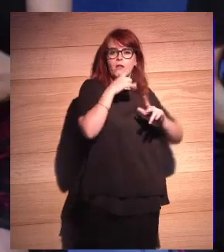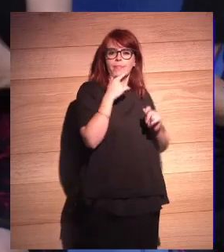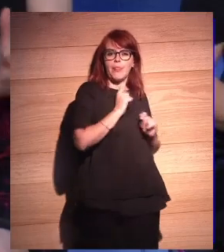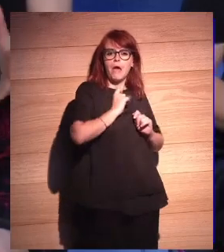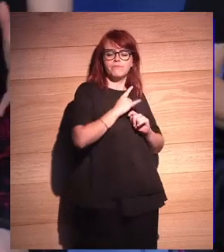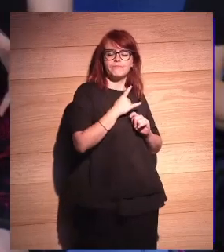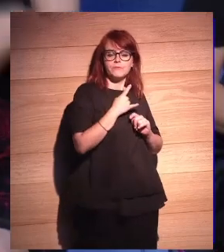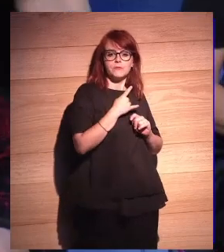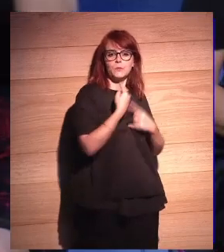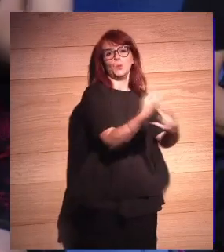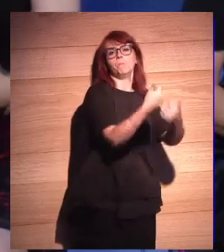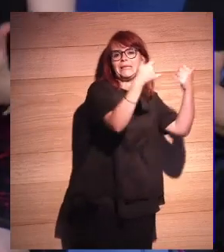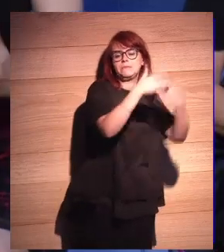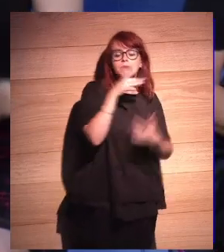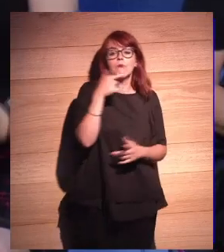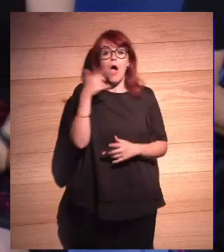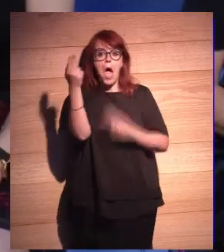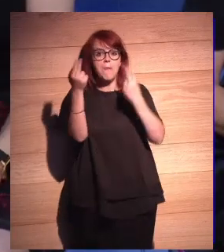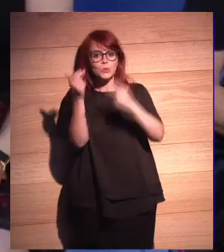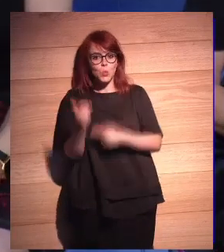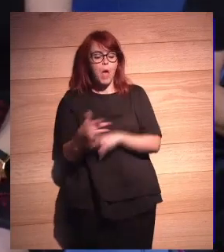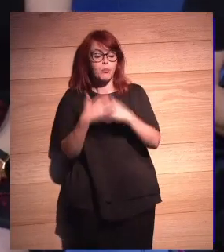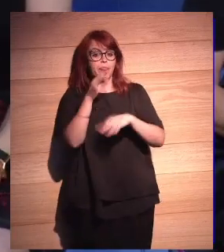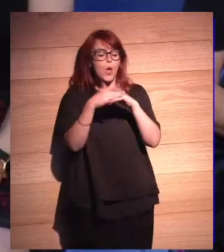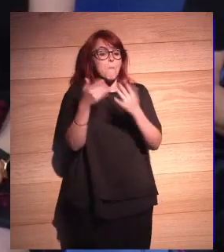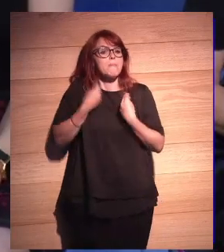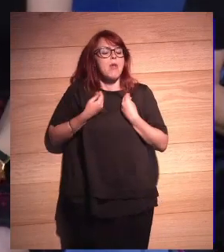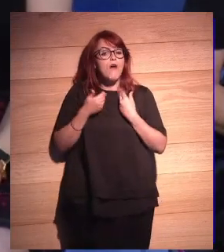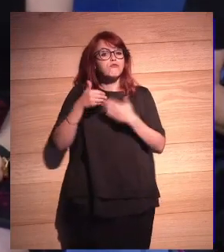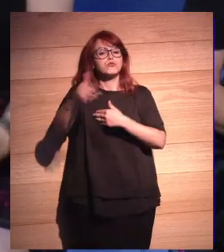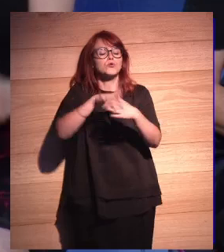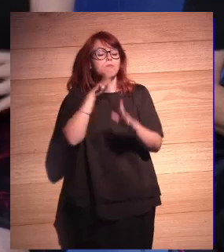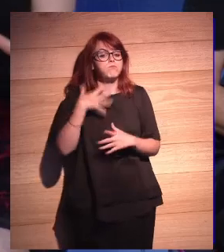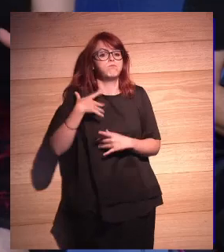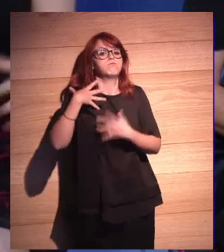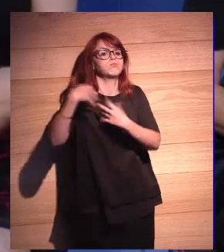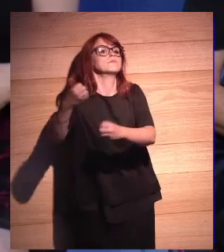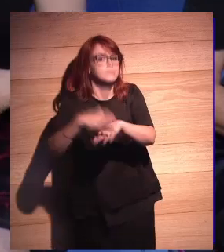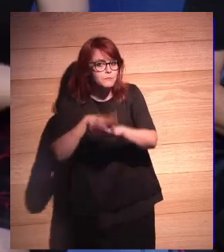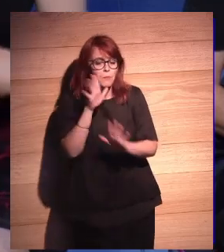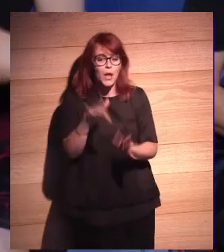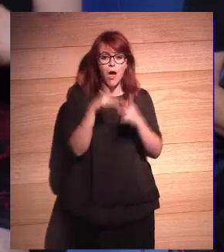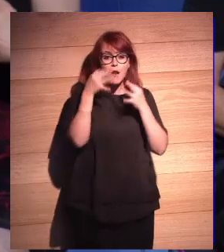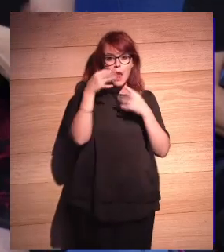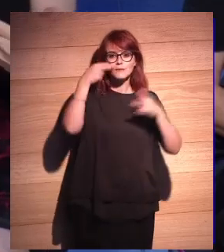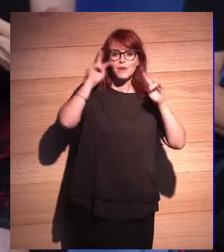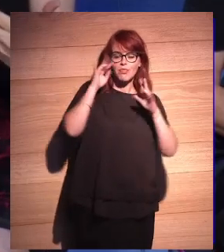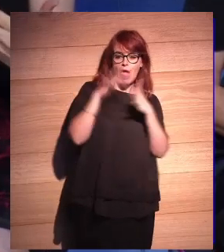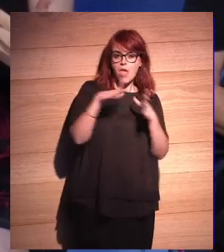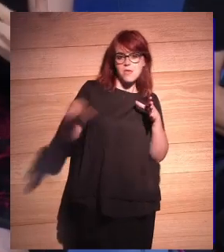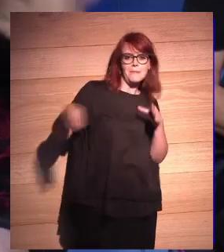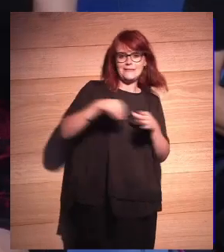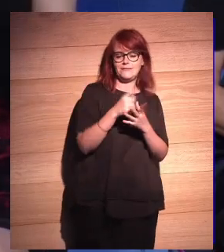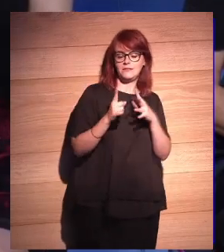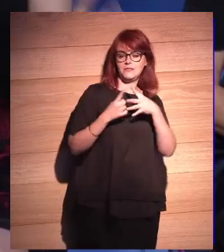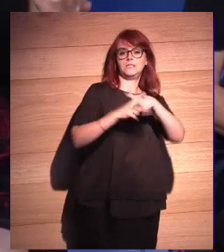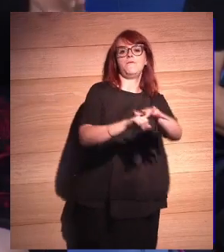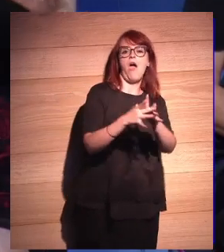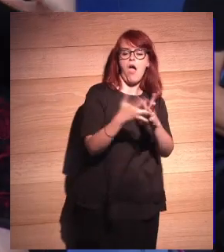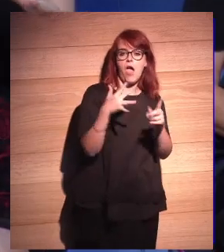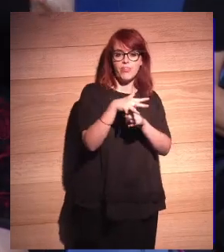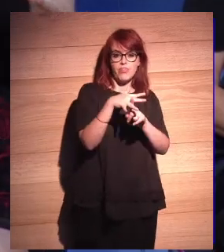to videos than to paintings, for instance. I think that it's great that paintings are there and people